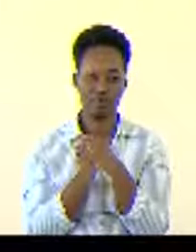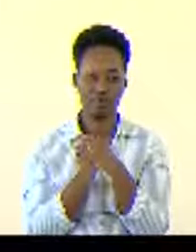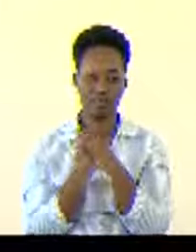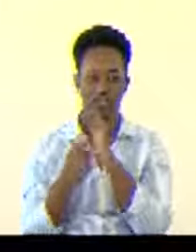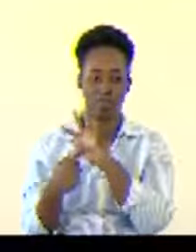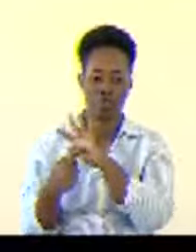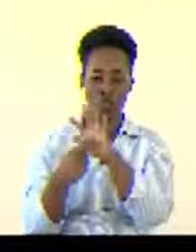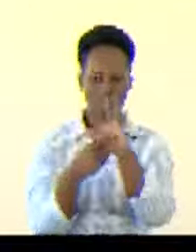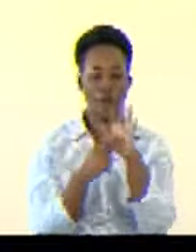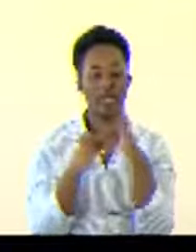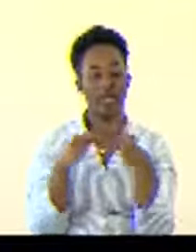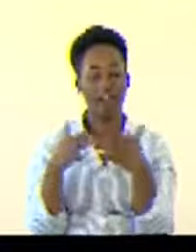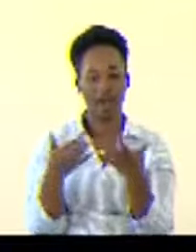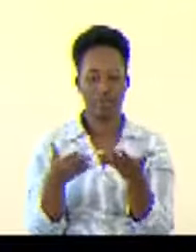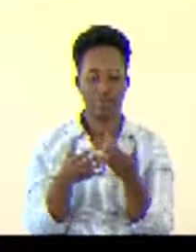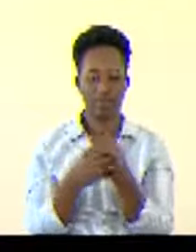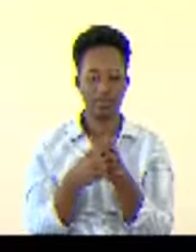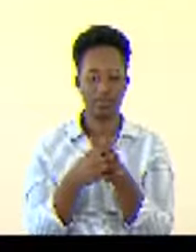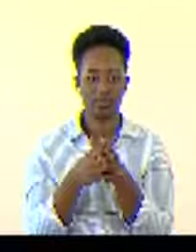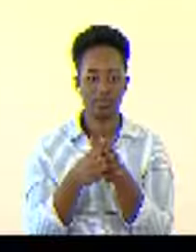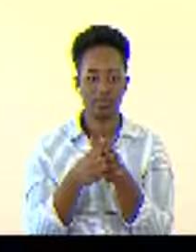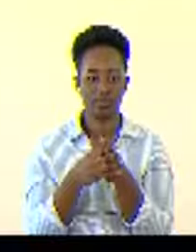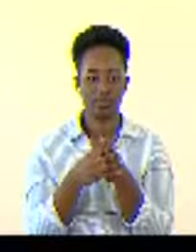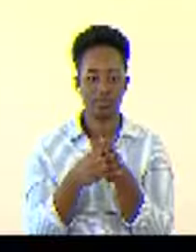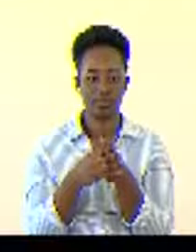showing how